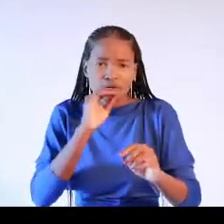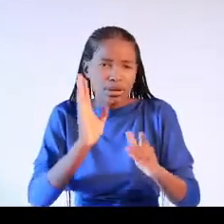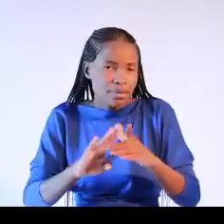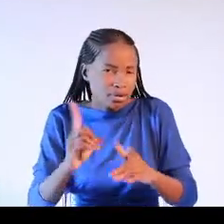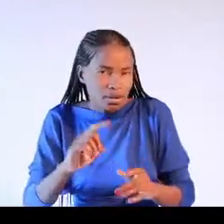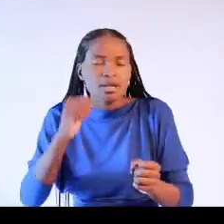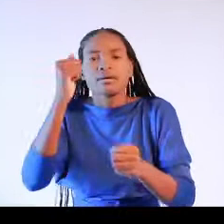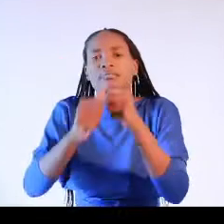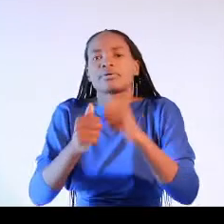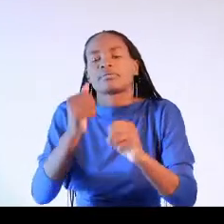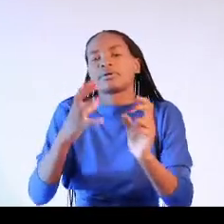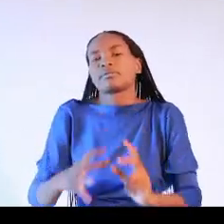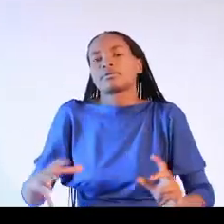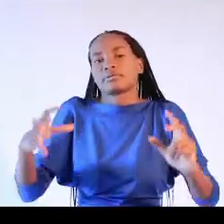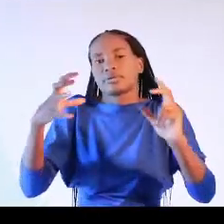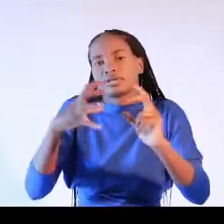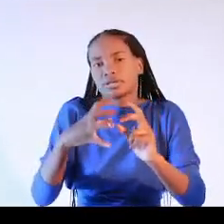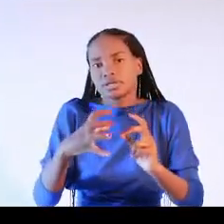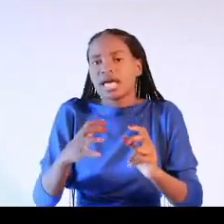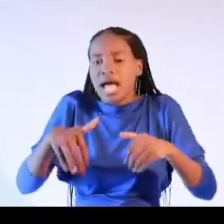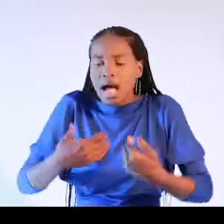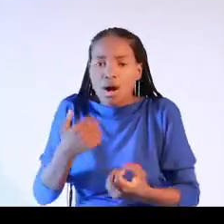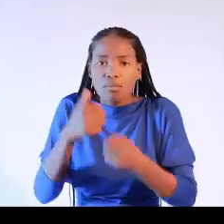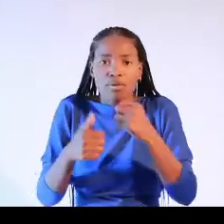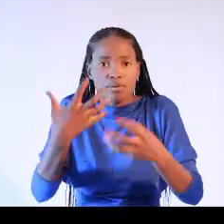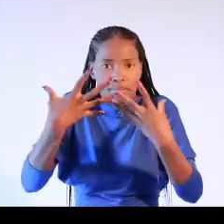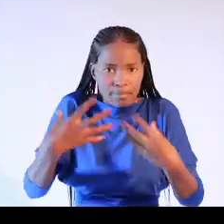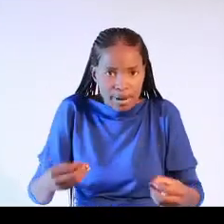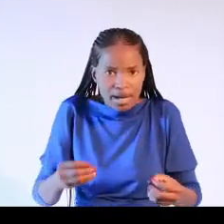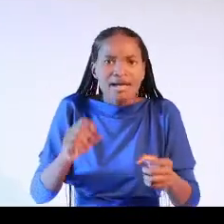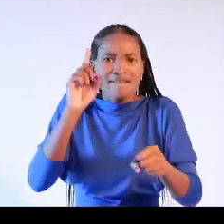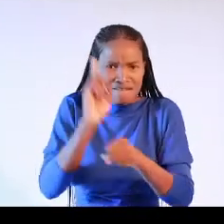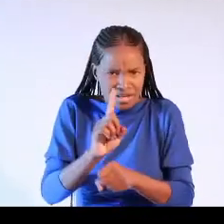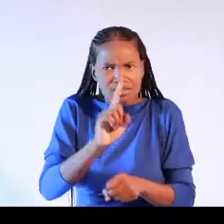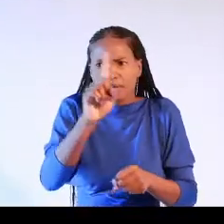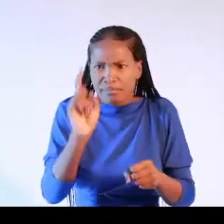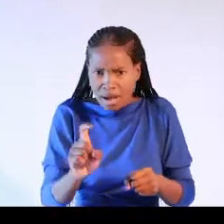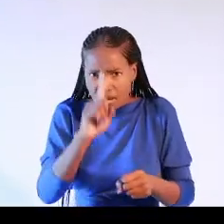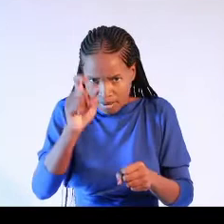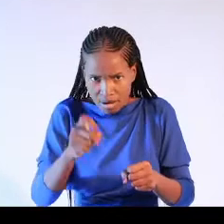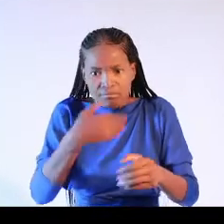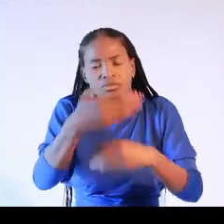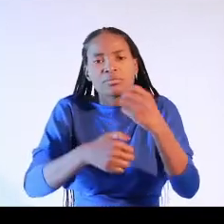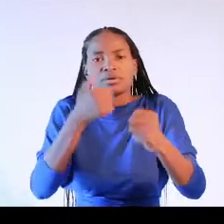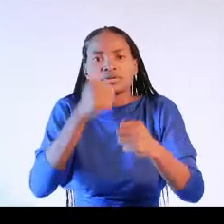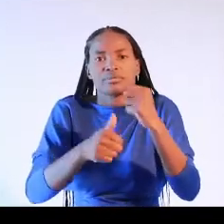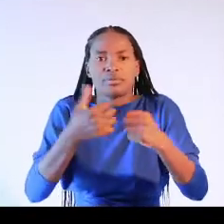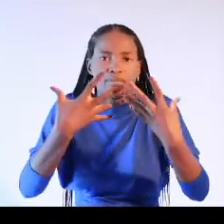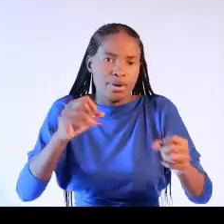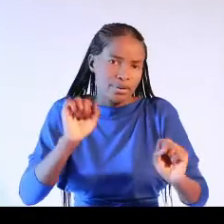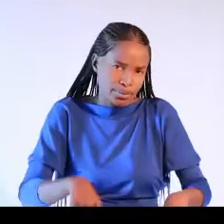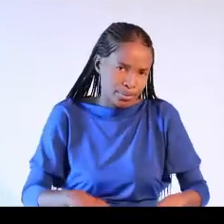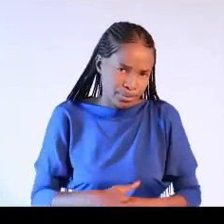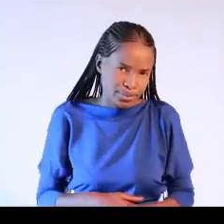our problems in the community and how to solve them by asking questions. This is an example for